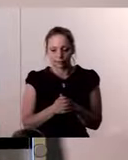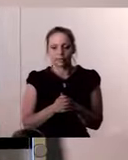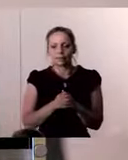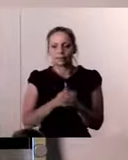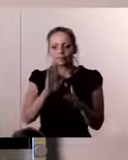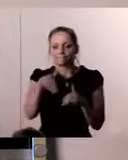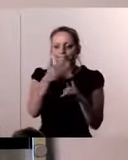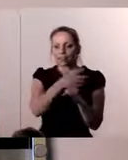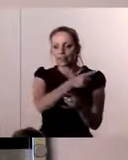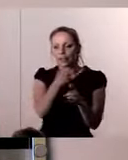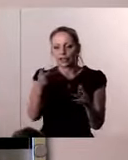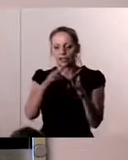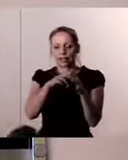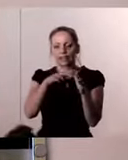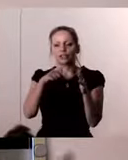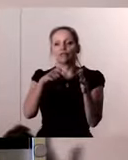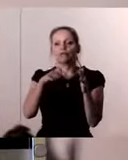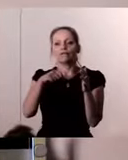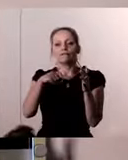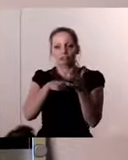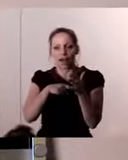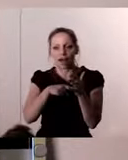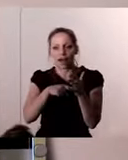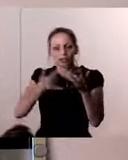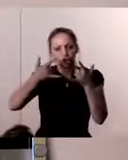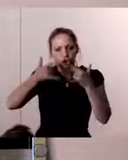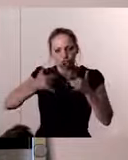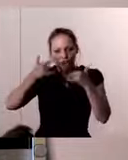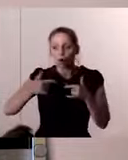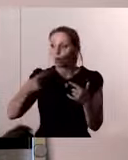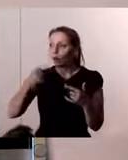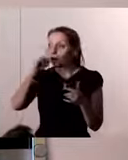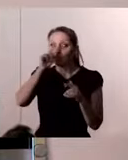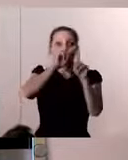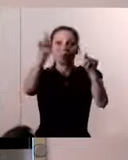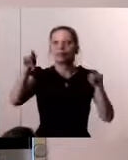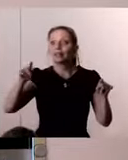Finally, I think you need to fact check, and primarily that's because no one else really is anymore.